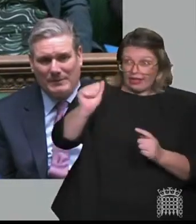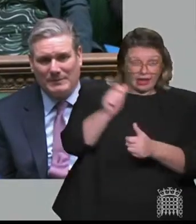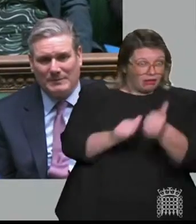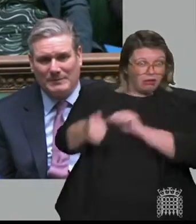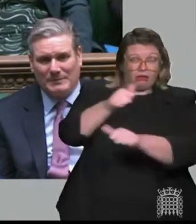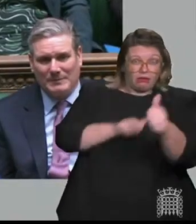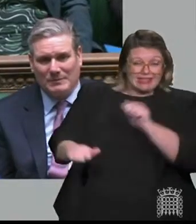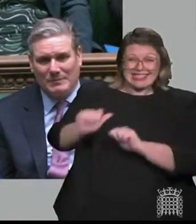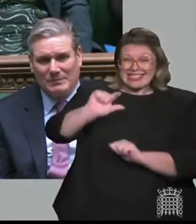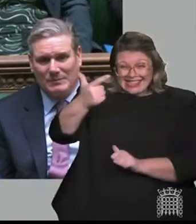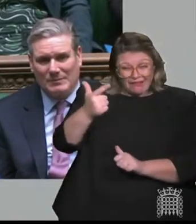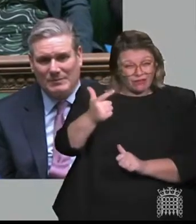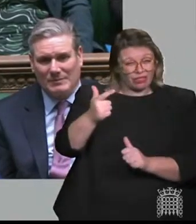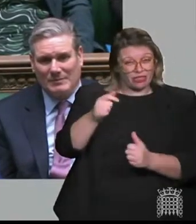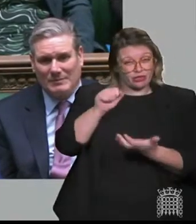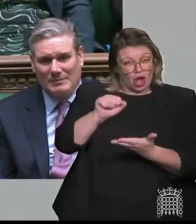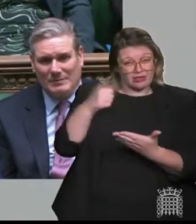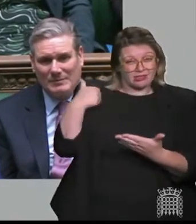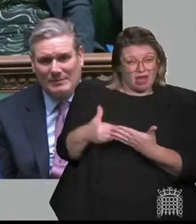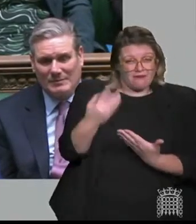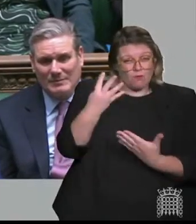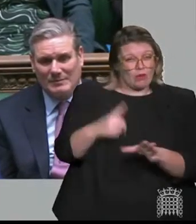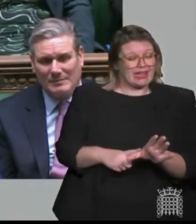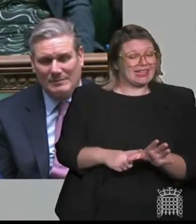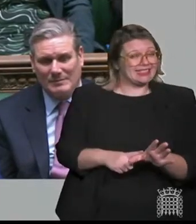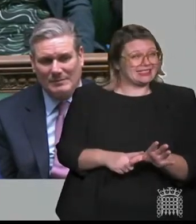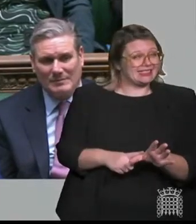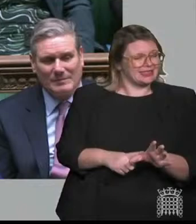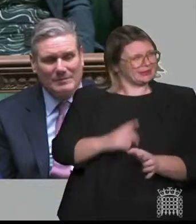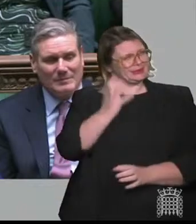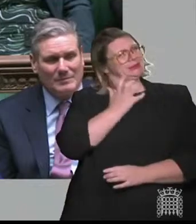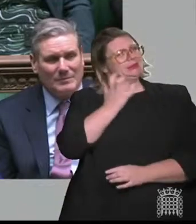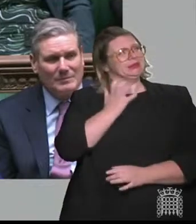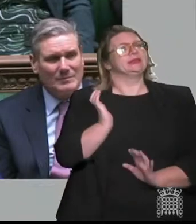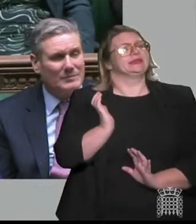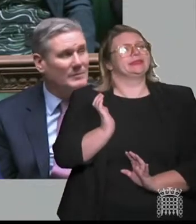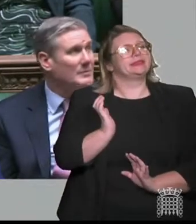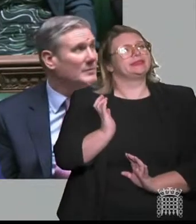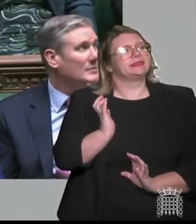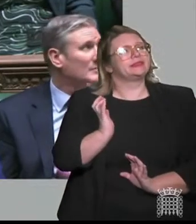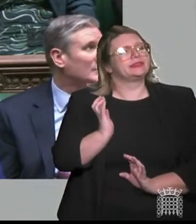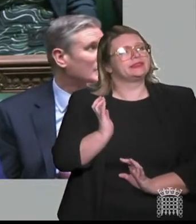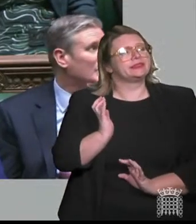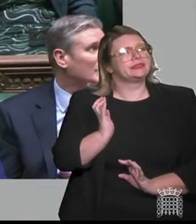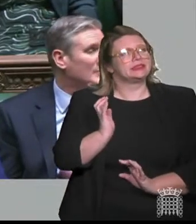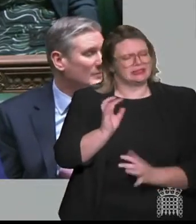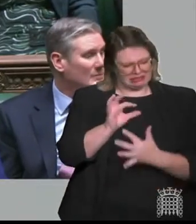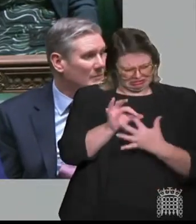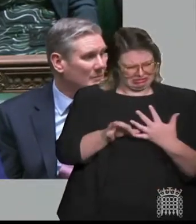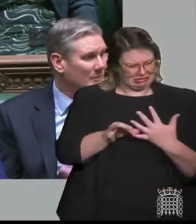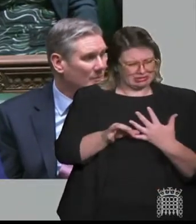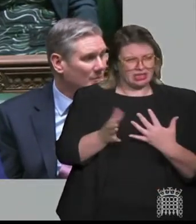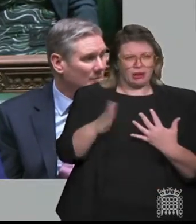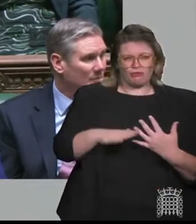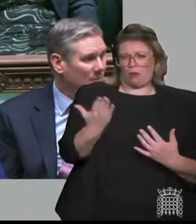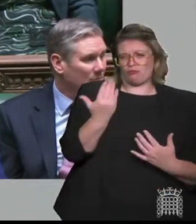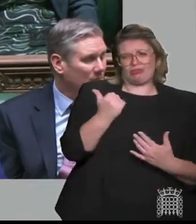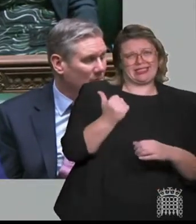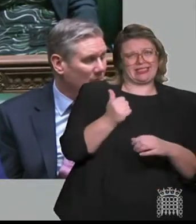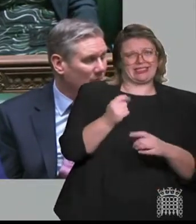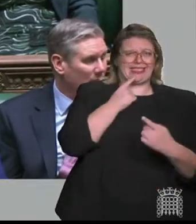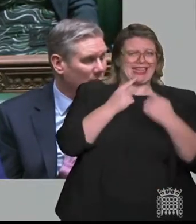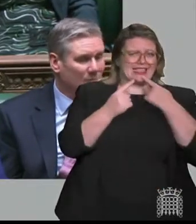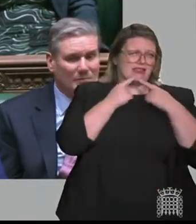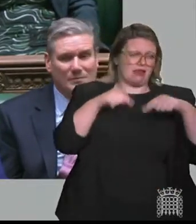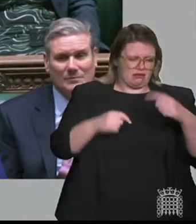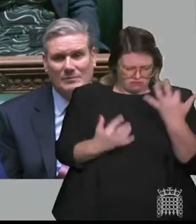And what do those numbers add up to? According to the most recent GDP data, a